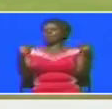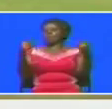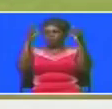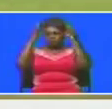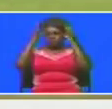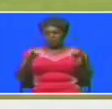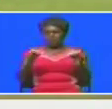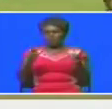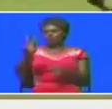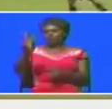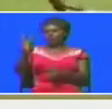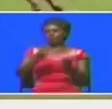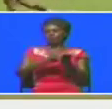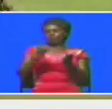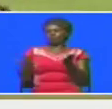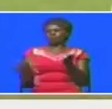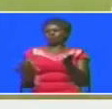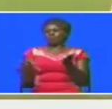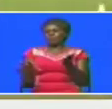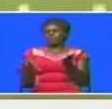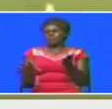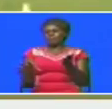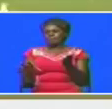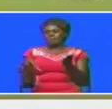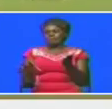meant the two teams were in the team illegally.